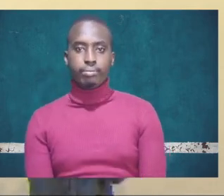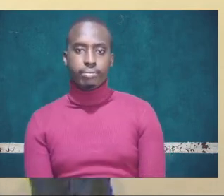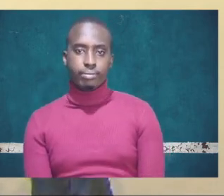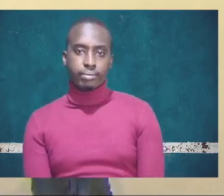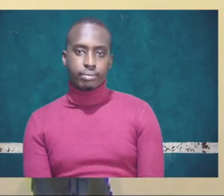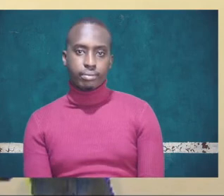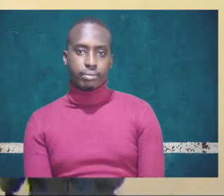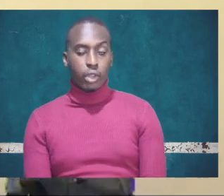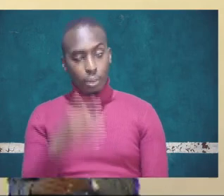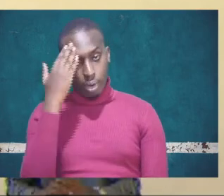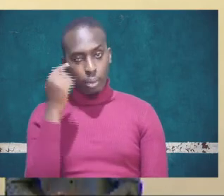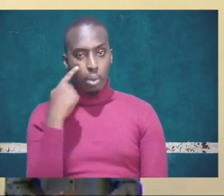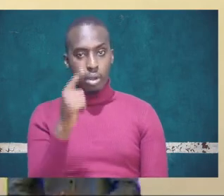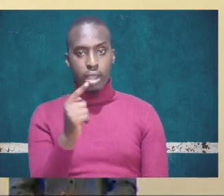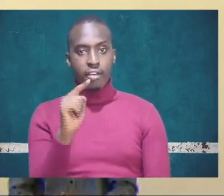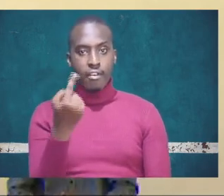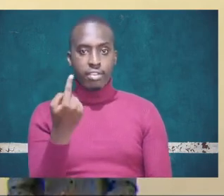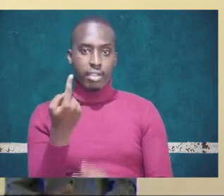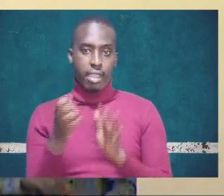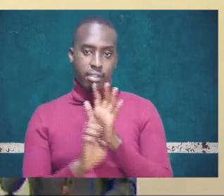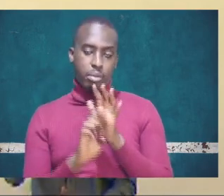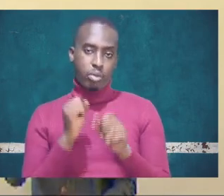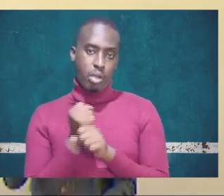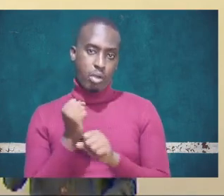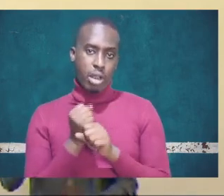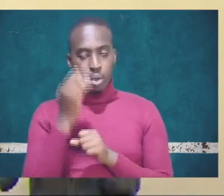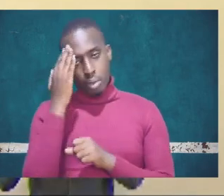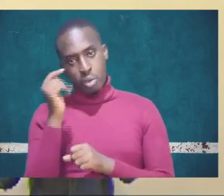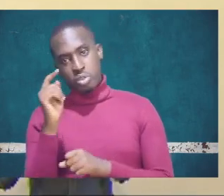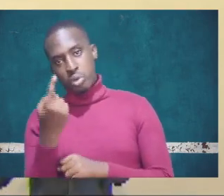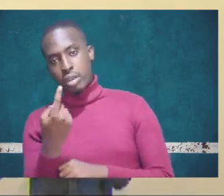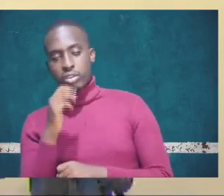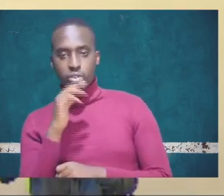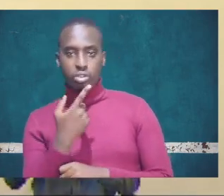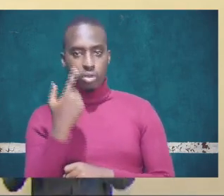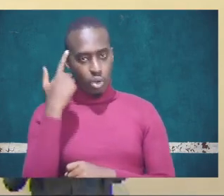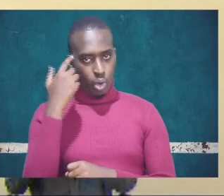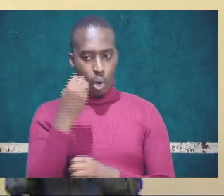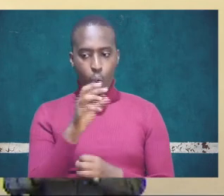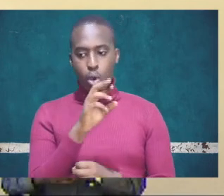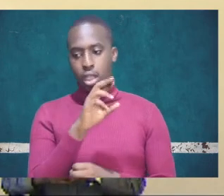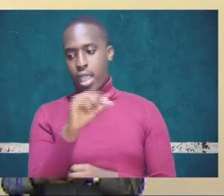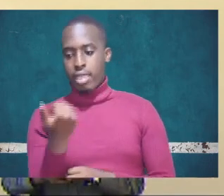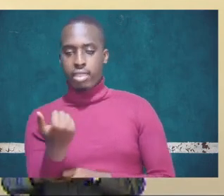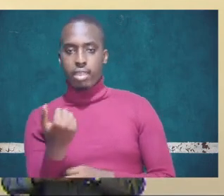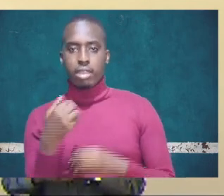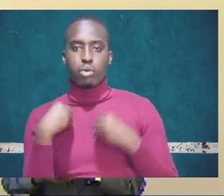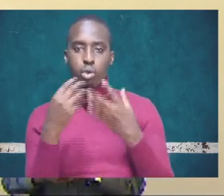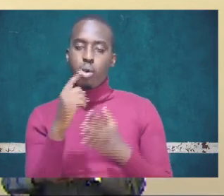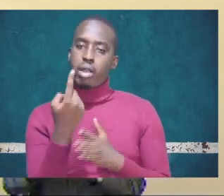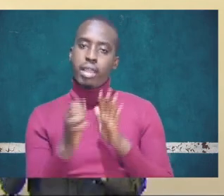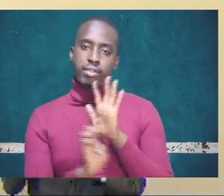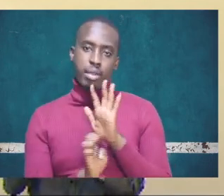Because as you can see, the first example we did is all about all, because it is one solution or the other. I'm going to give you one